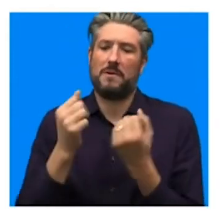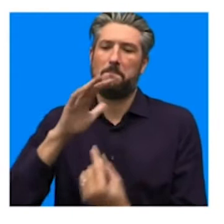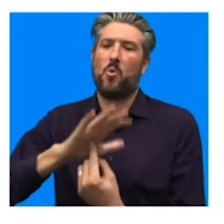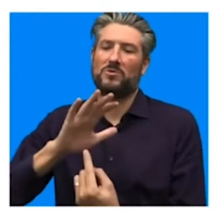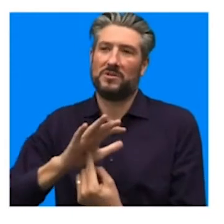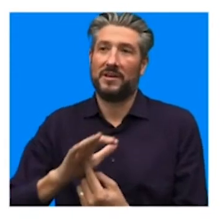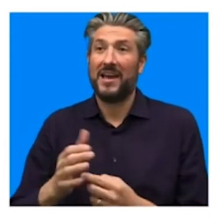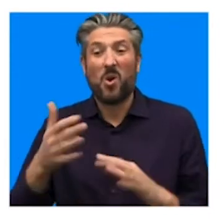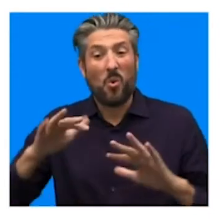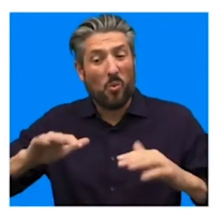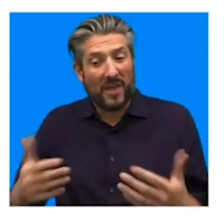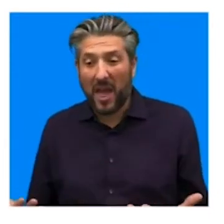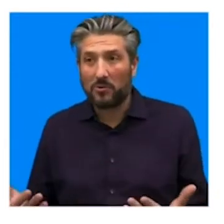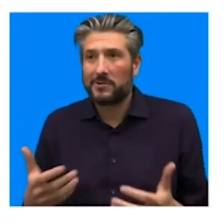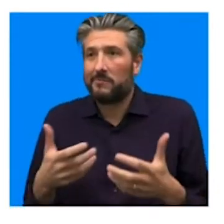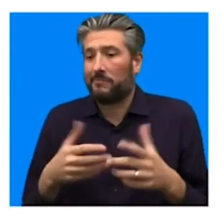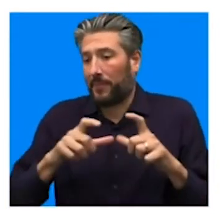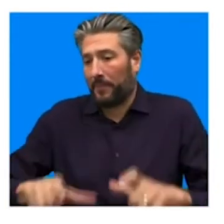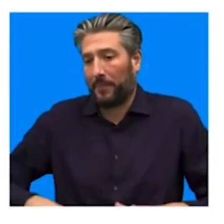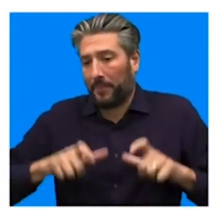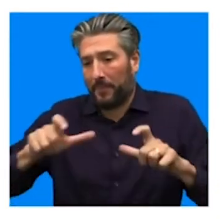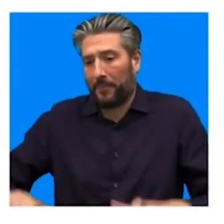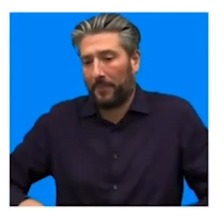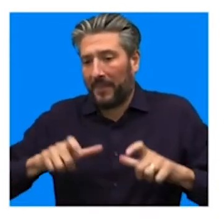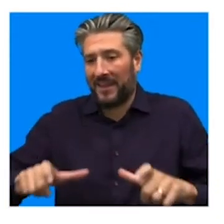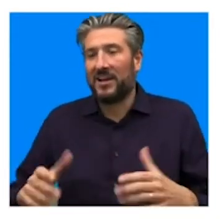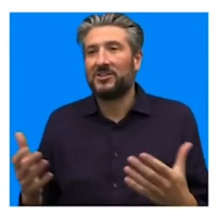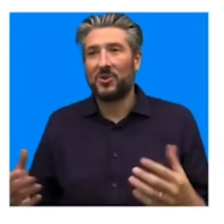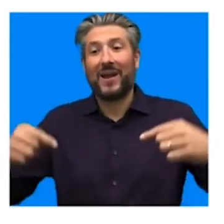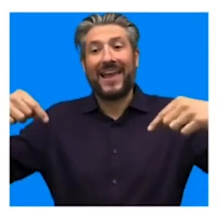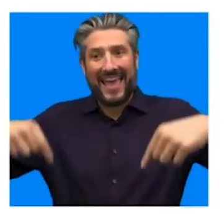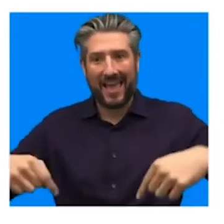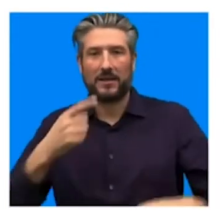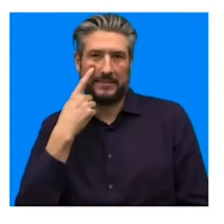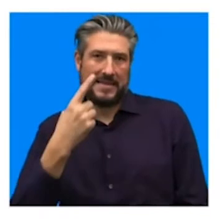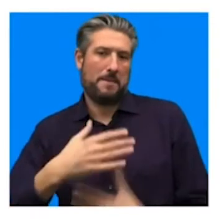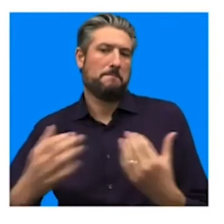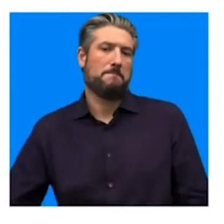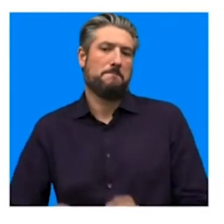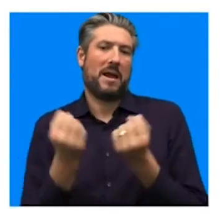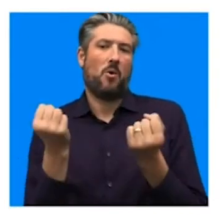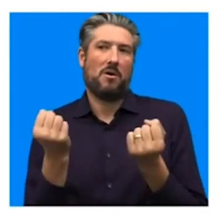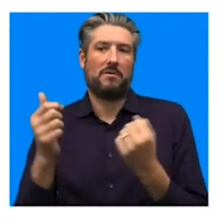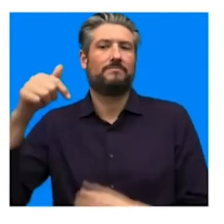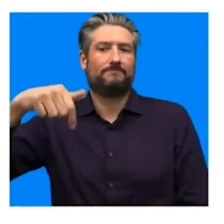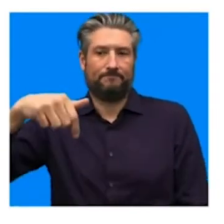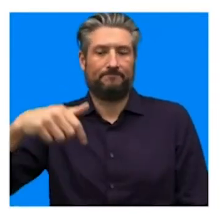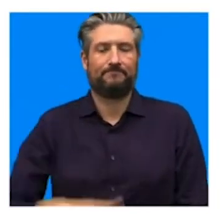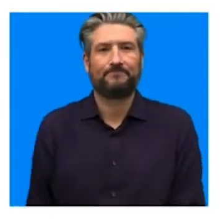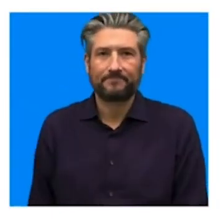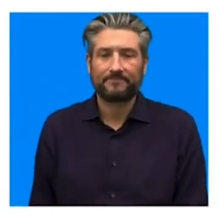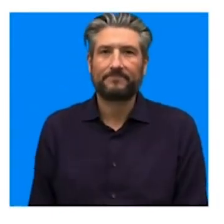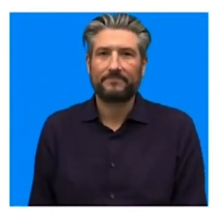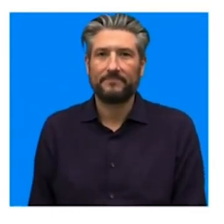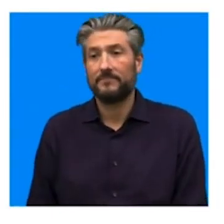will not move forward. But I think what you see here is the true power of collaboration. Thank you. I do. Yeah, and you know, family, isn't